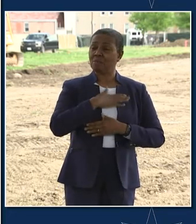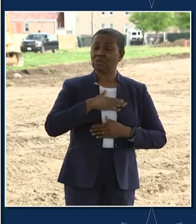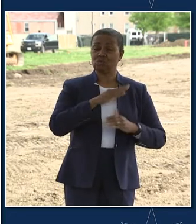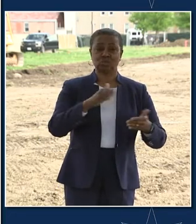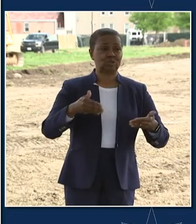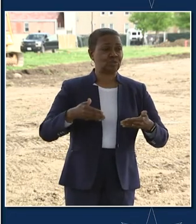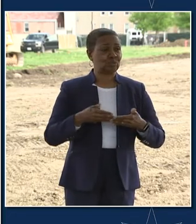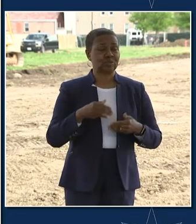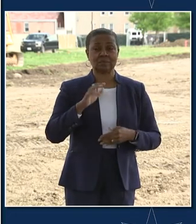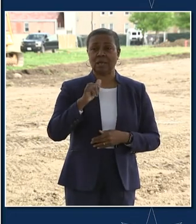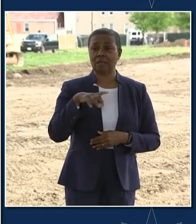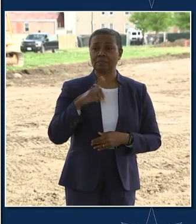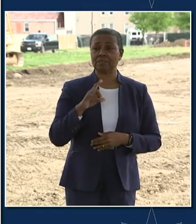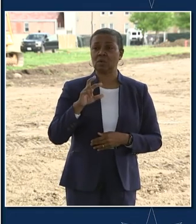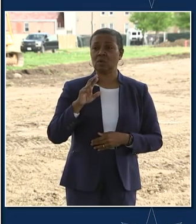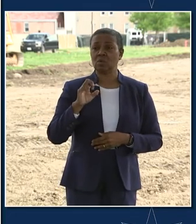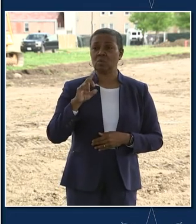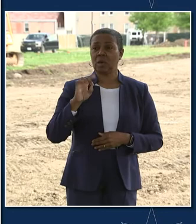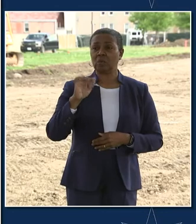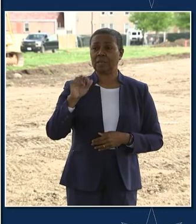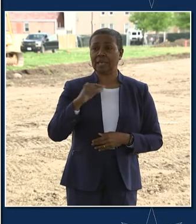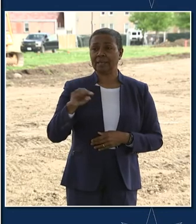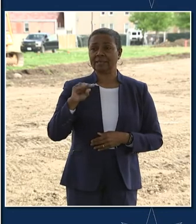to introduce Alderman Rodriguez.